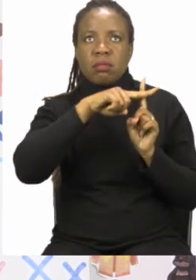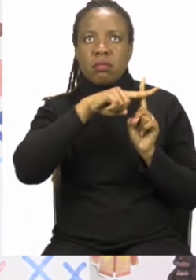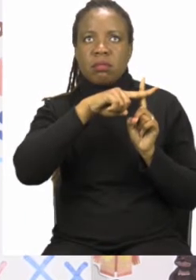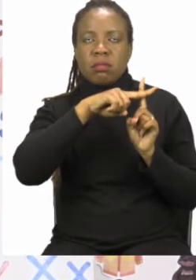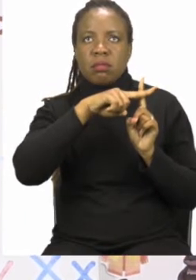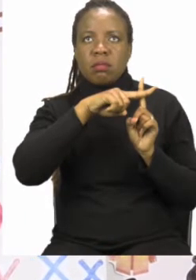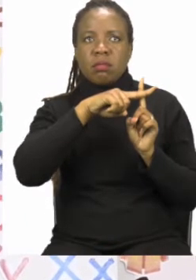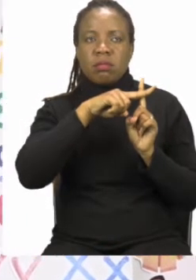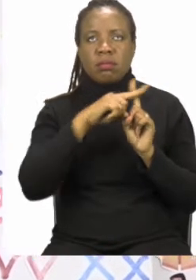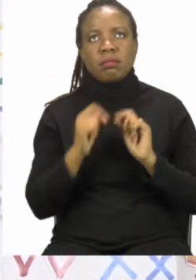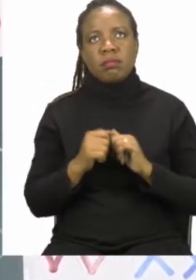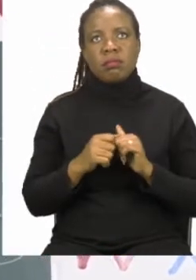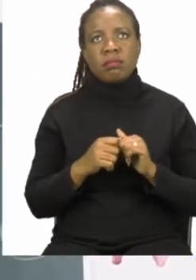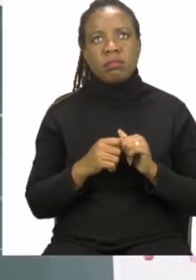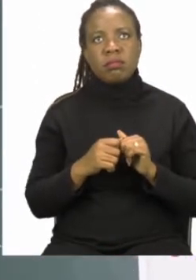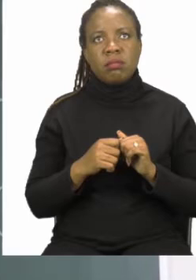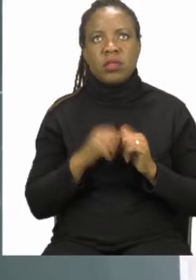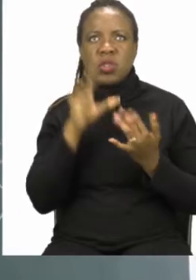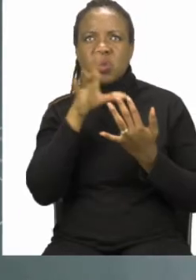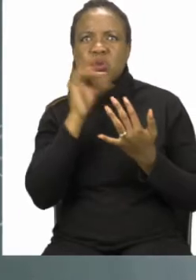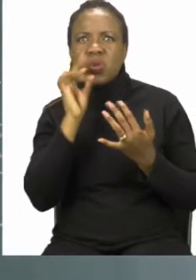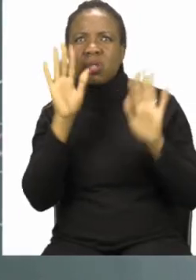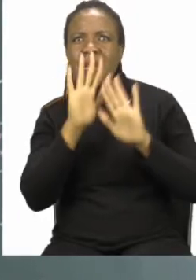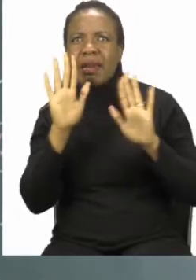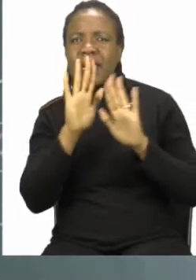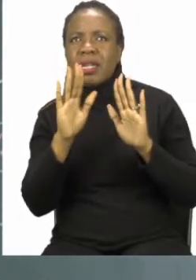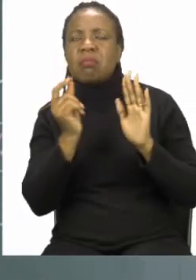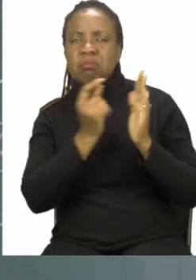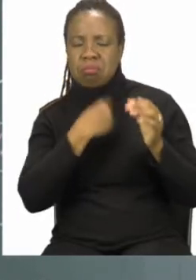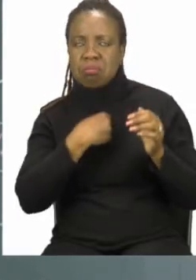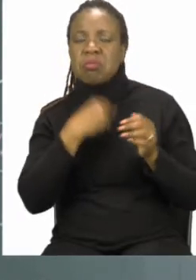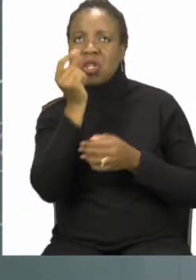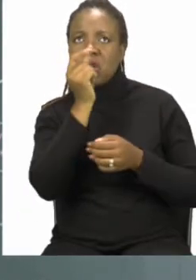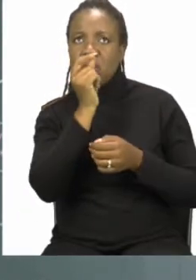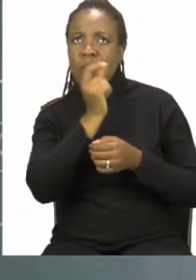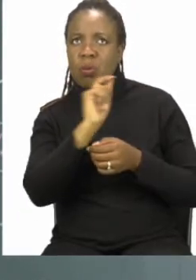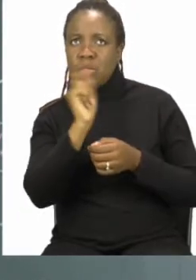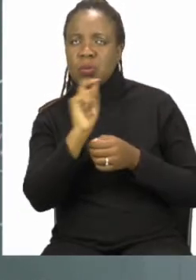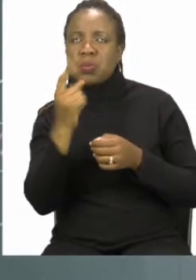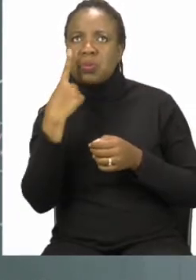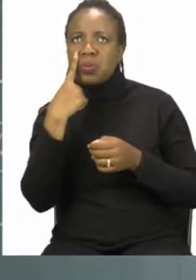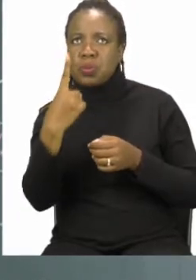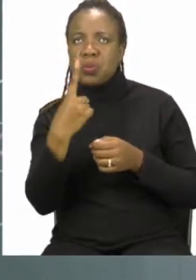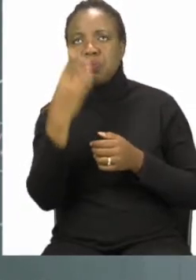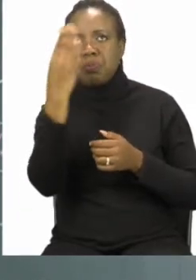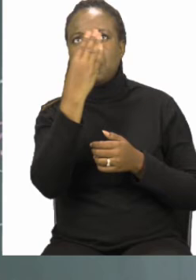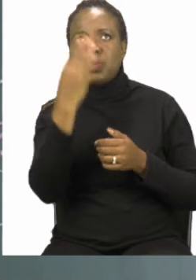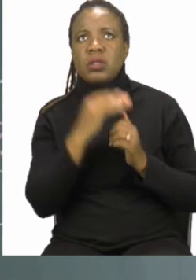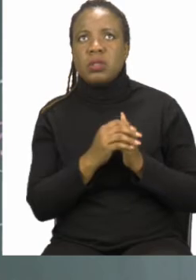can all see very clearly. I'm going to choose blue. So we are saying, let's read it